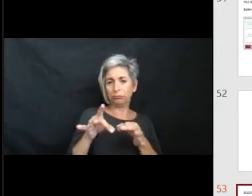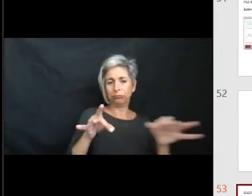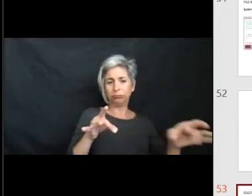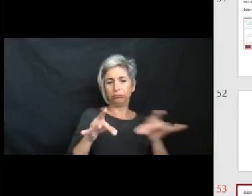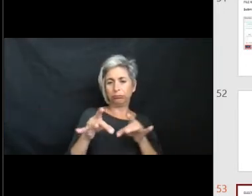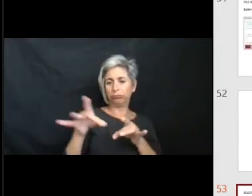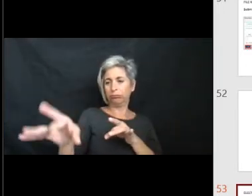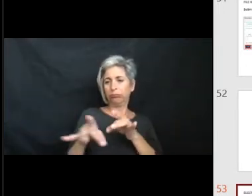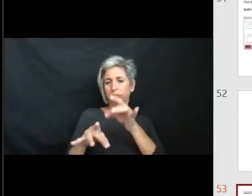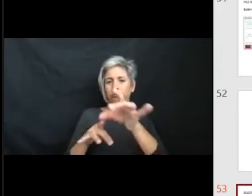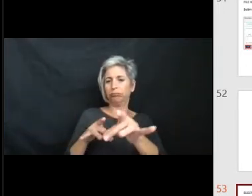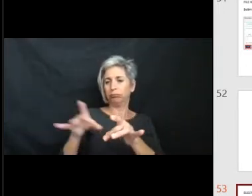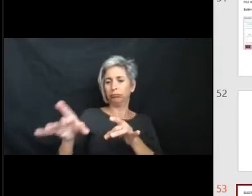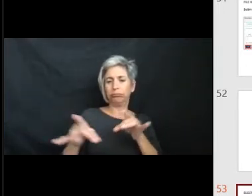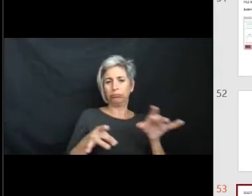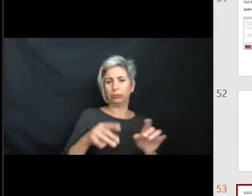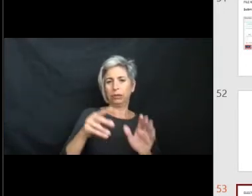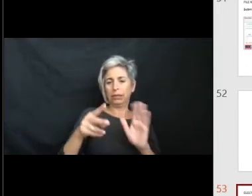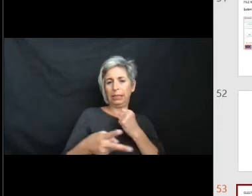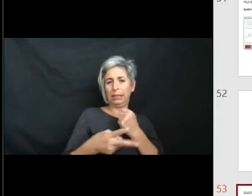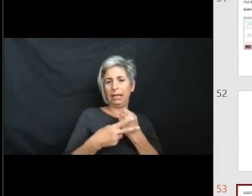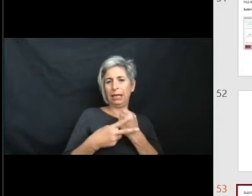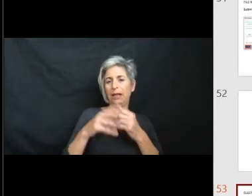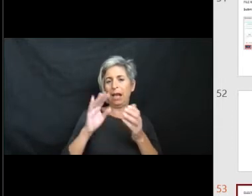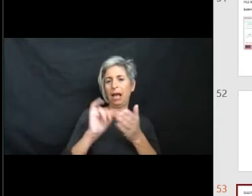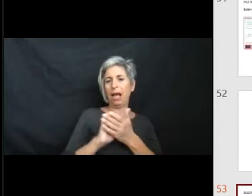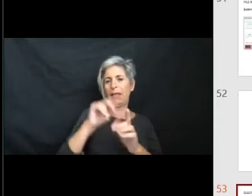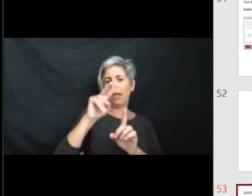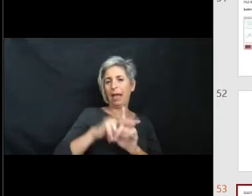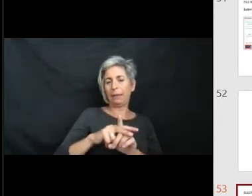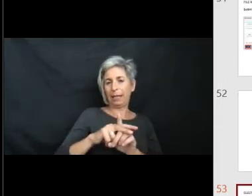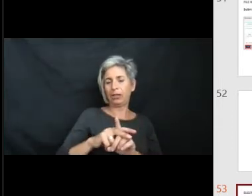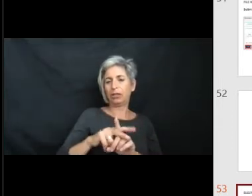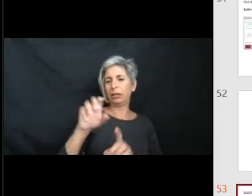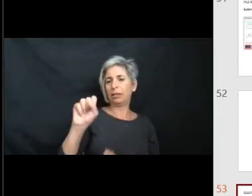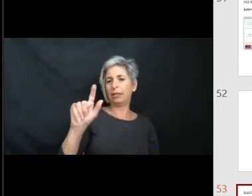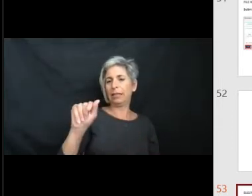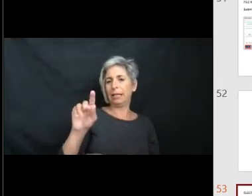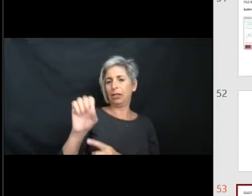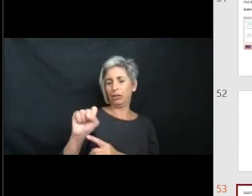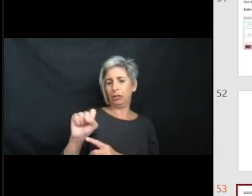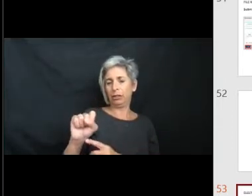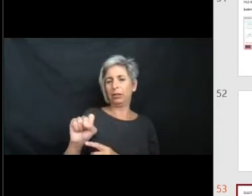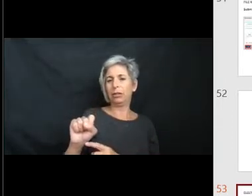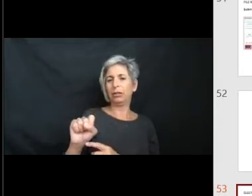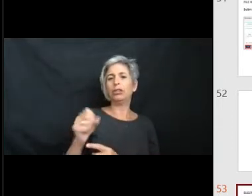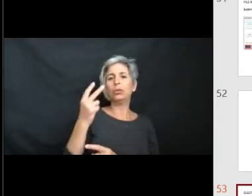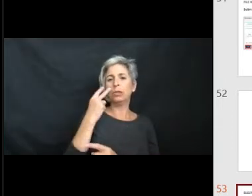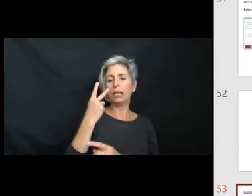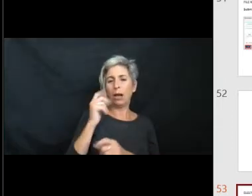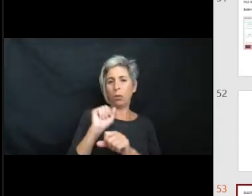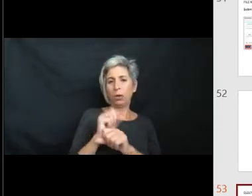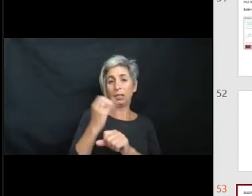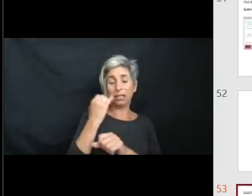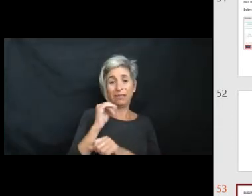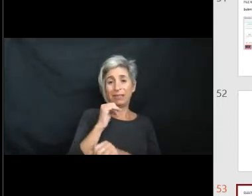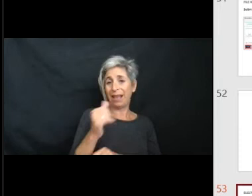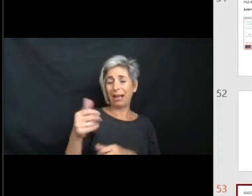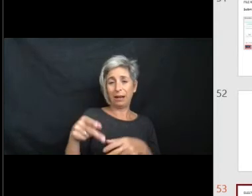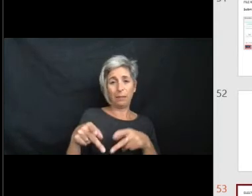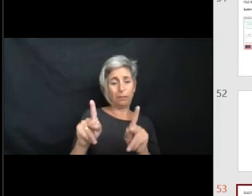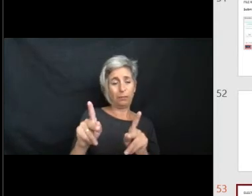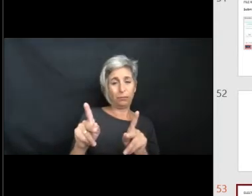inside the Sages application. So we'll see how that works when you actually get a disapproval from the city and how you